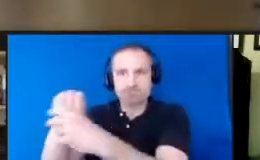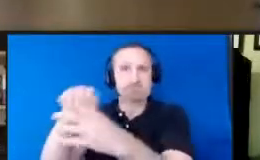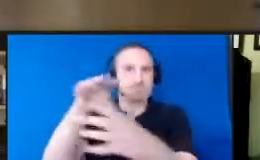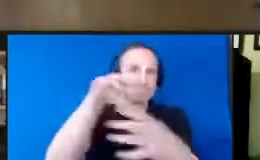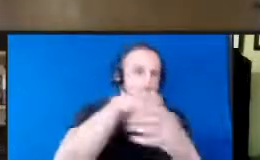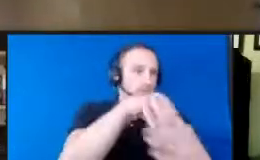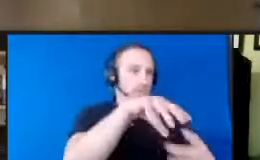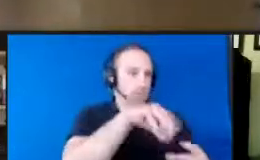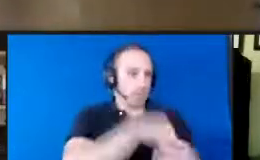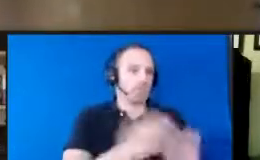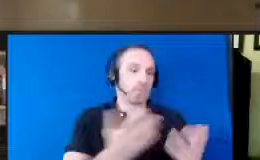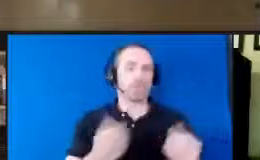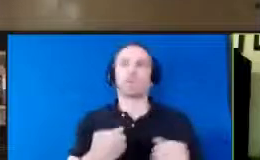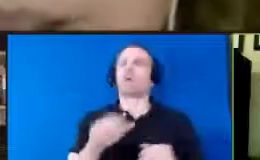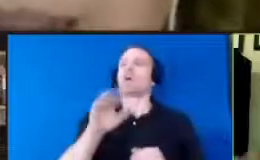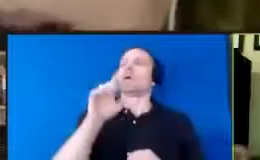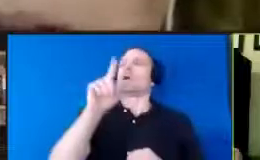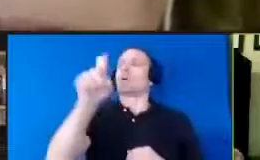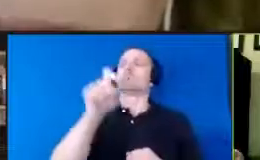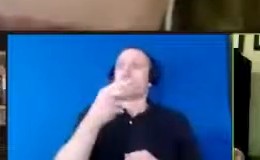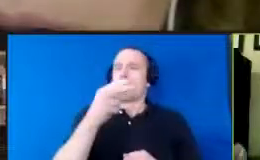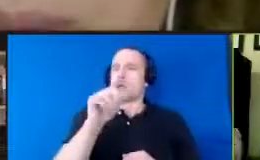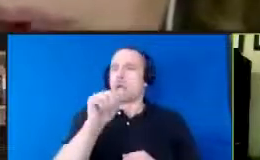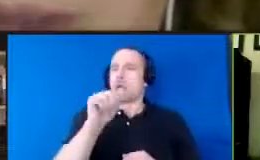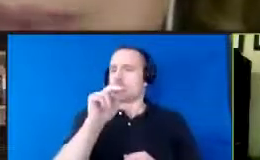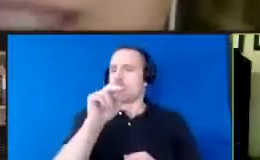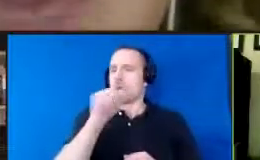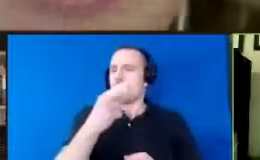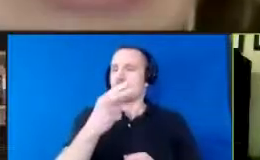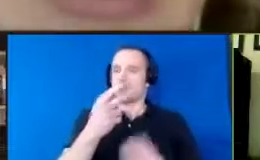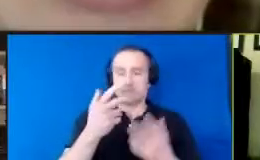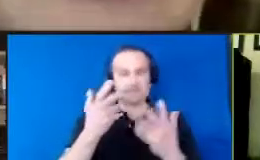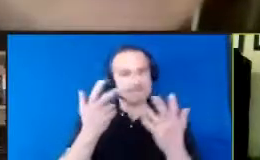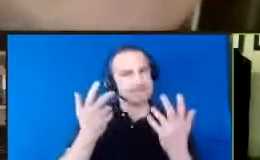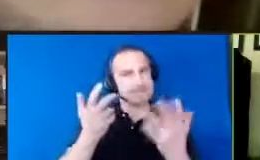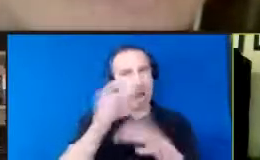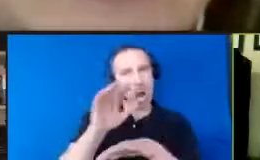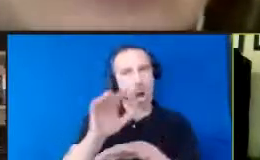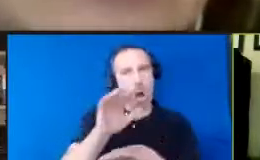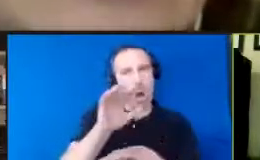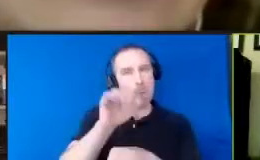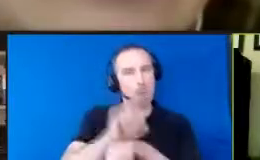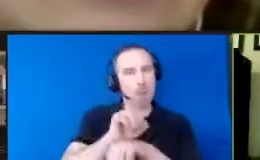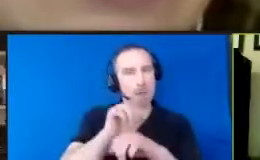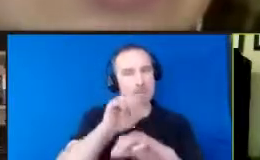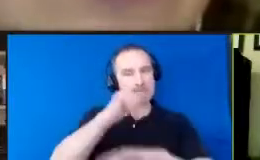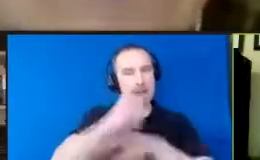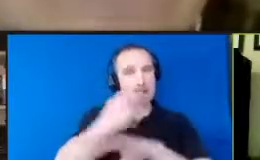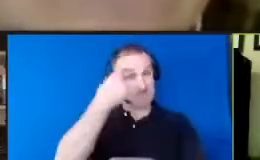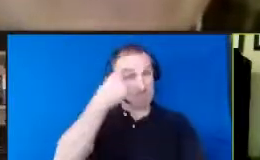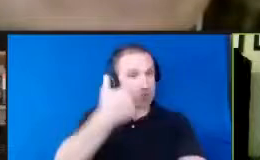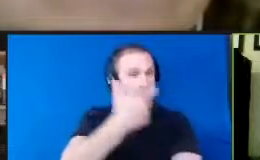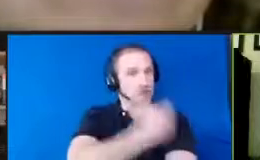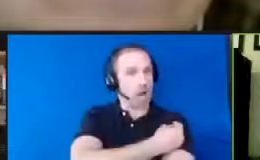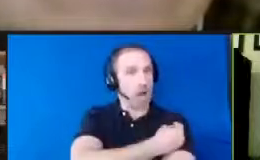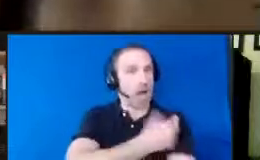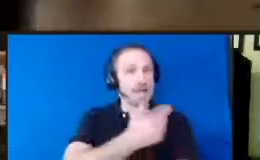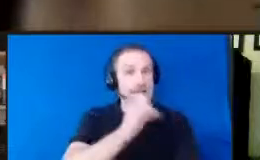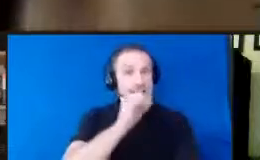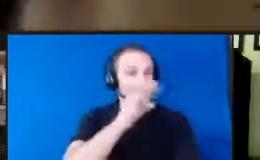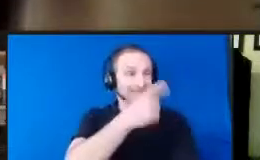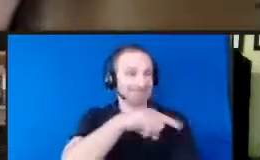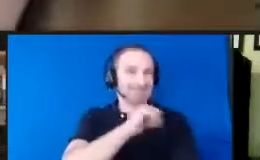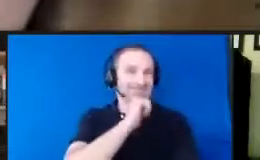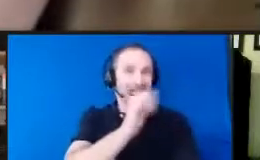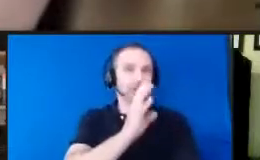And then Hannah, is there another way to set up appointments for non-English speakers? The only